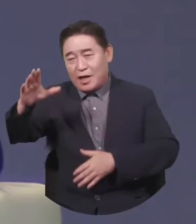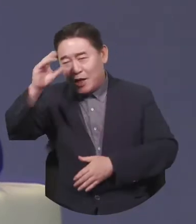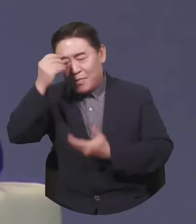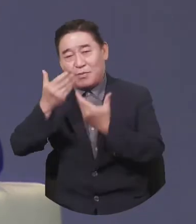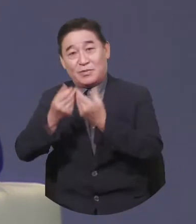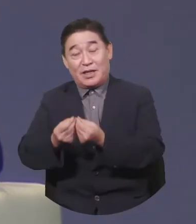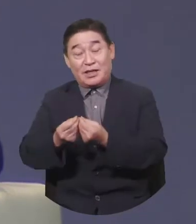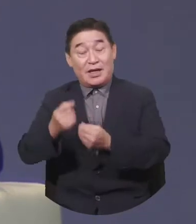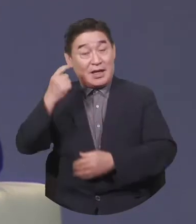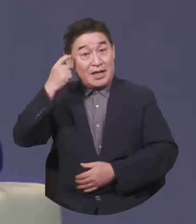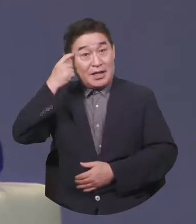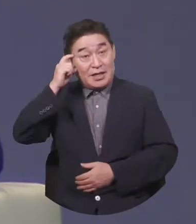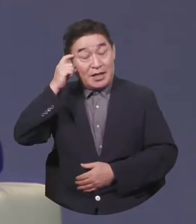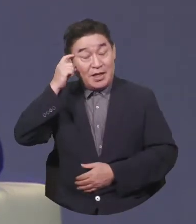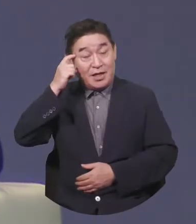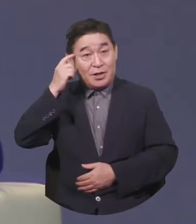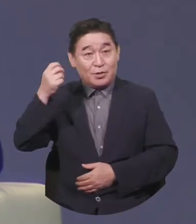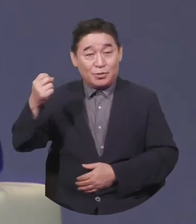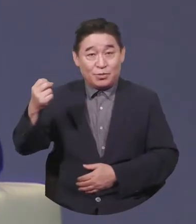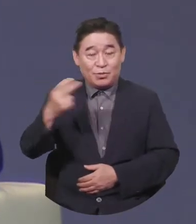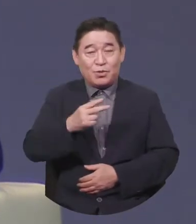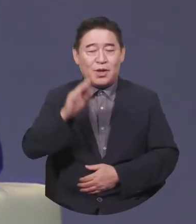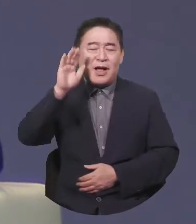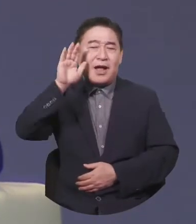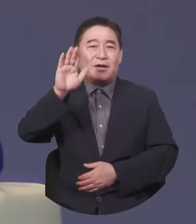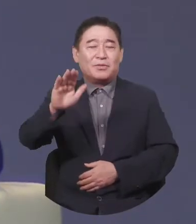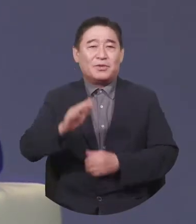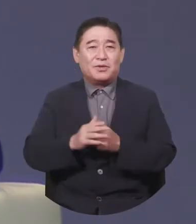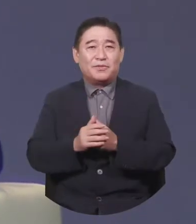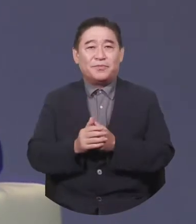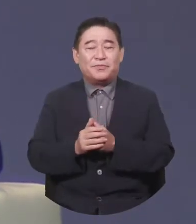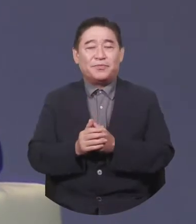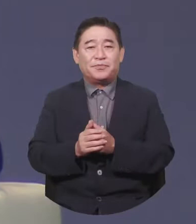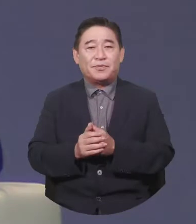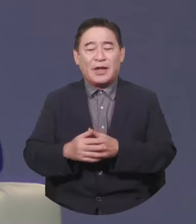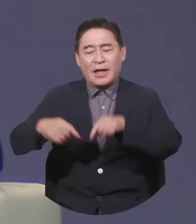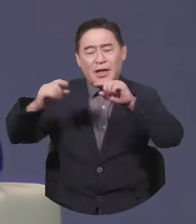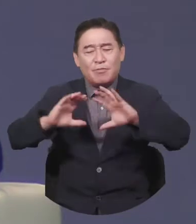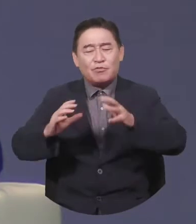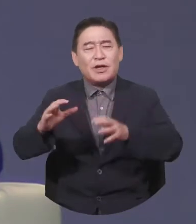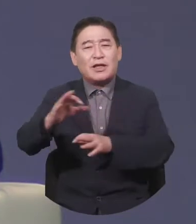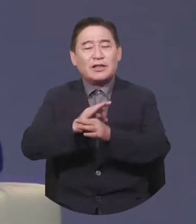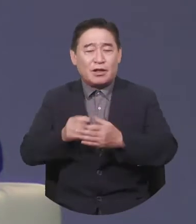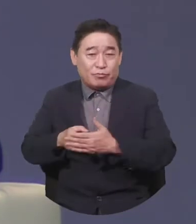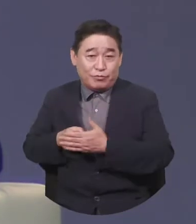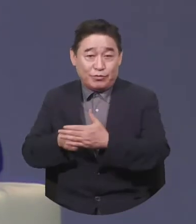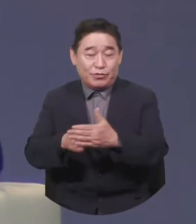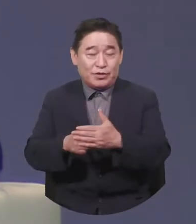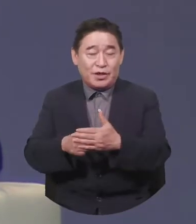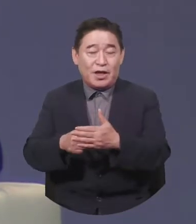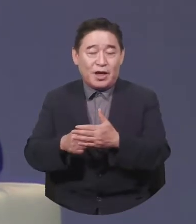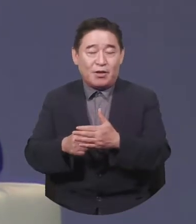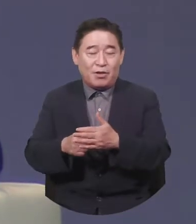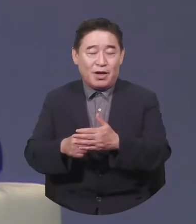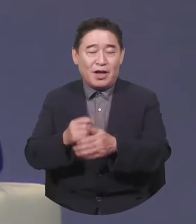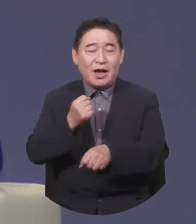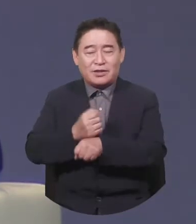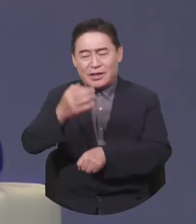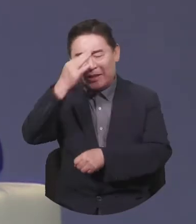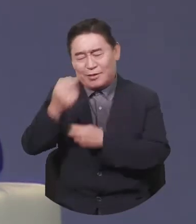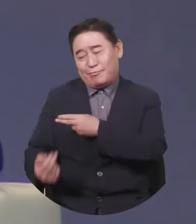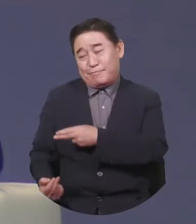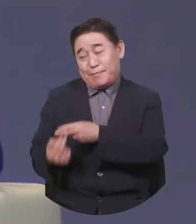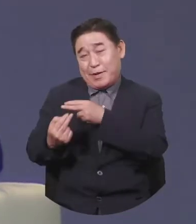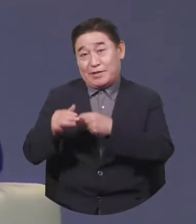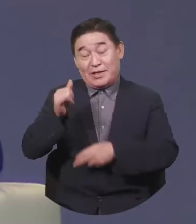explore more and more to work together with partner countries. And one simple case that I think Thailand, as the